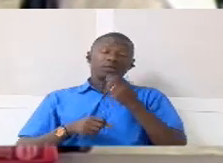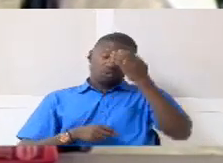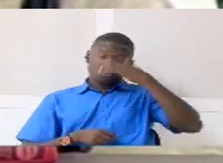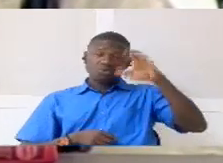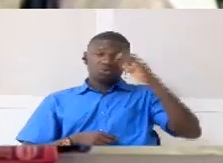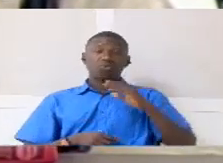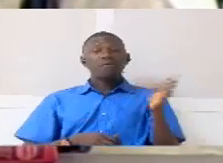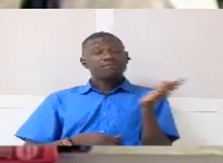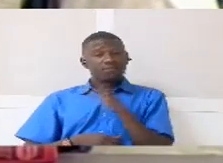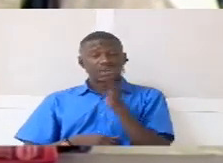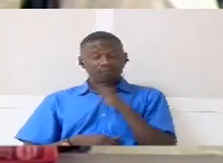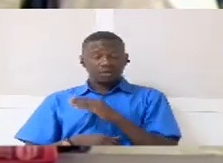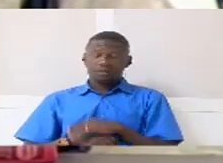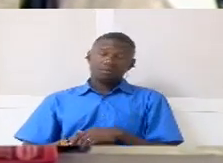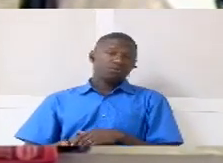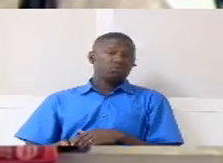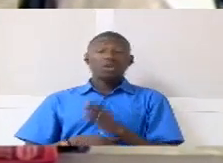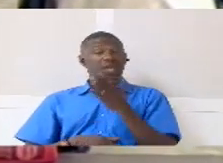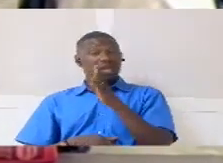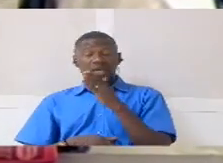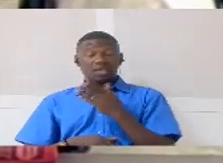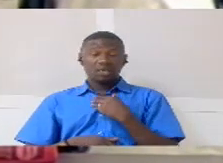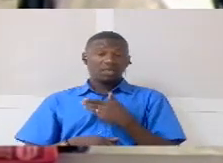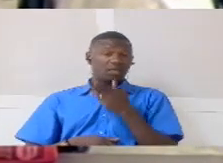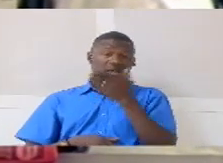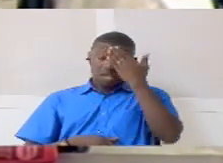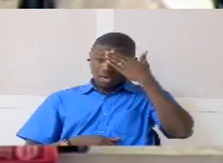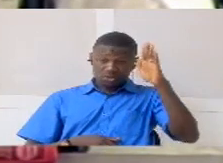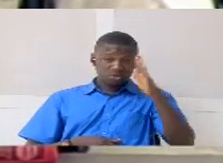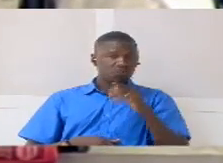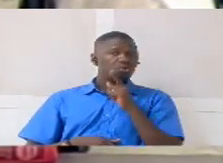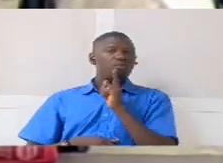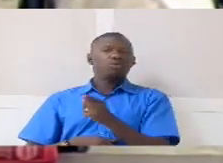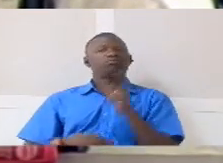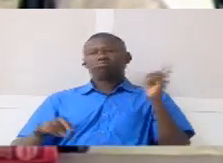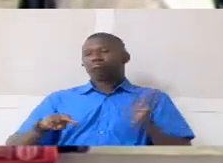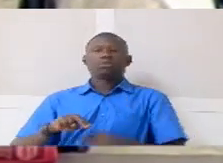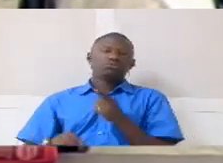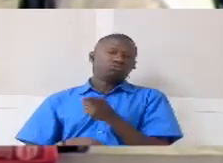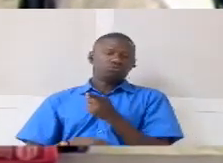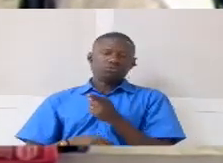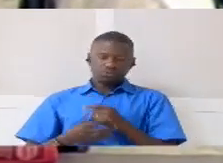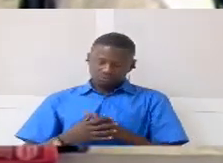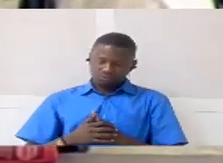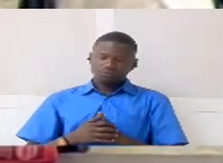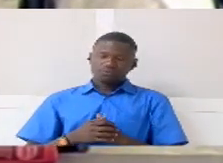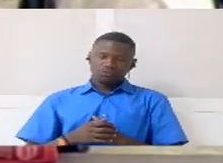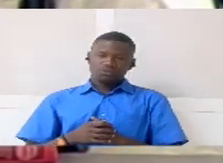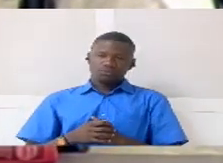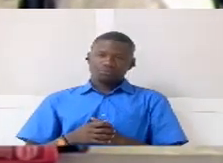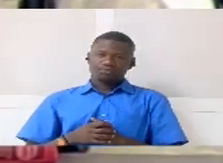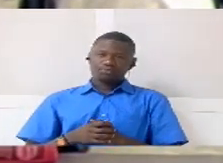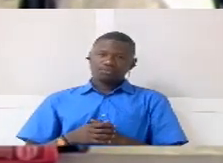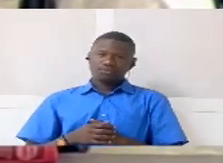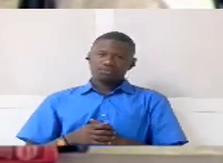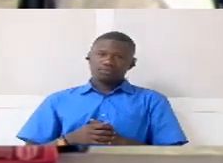such conduct would attract a sanction. Kuma soto bali wo kuma soto bali fota jang wo